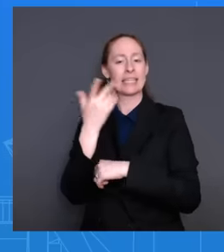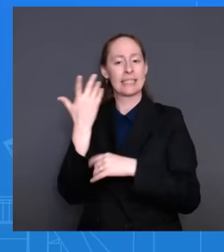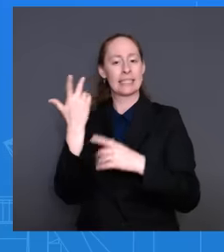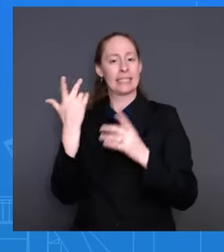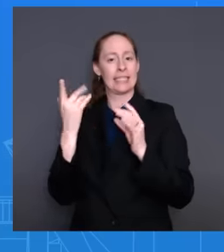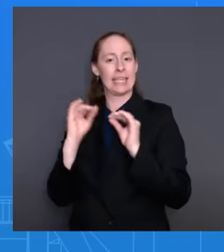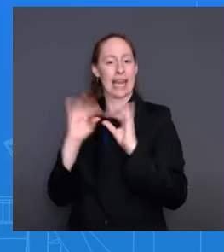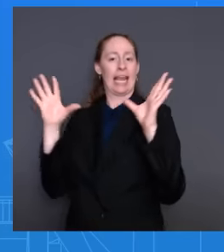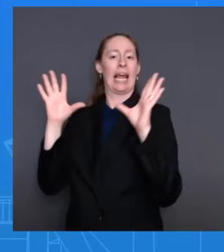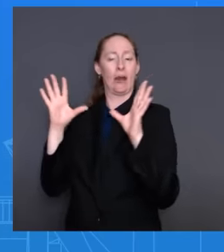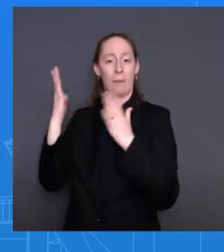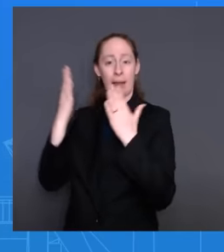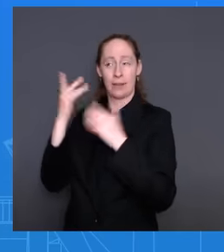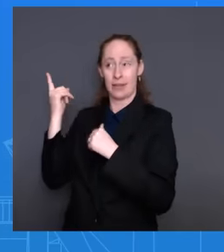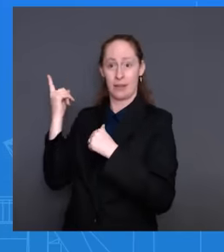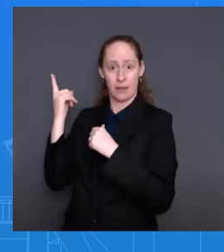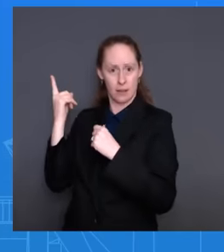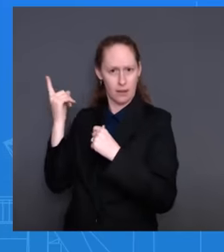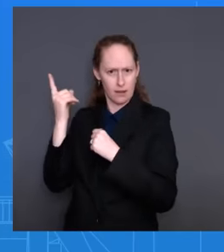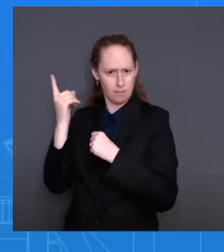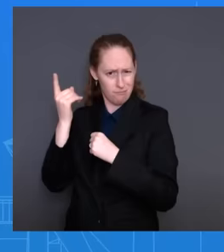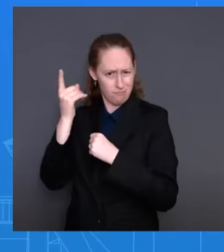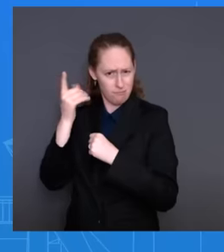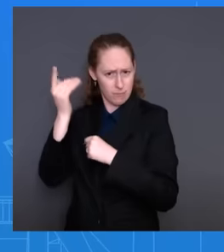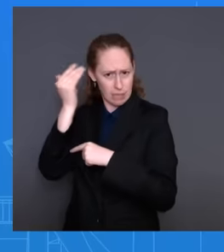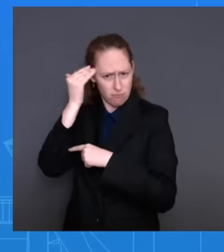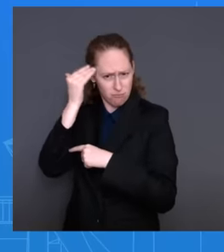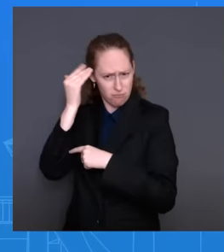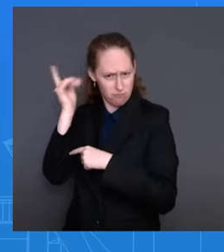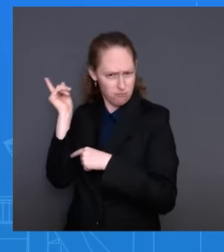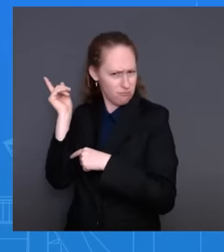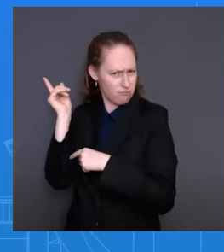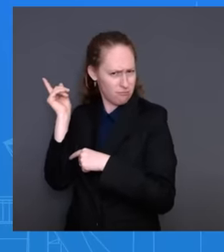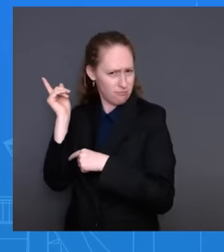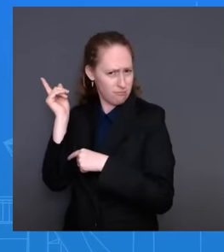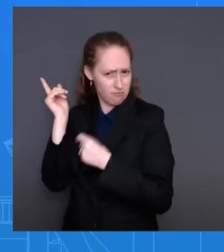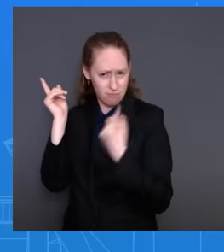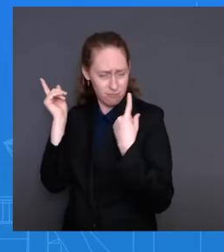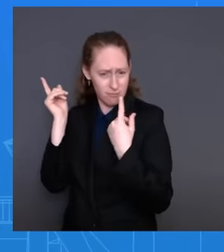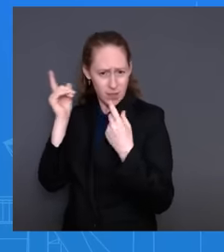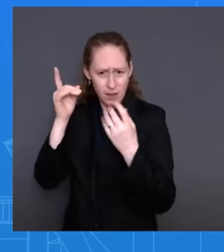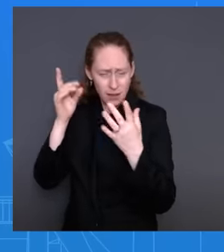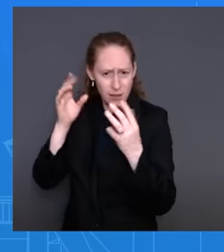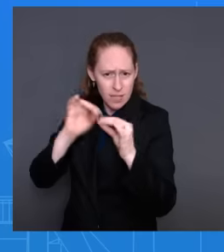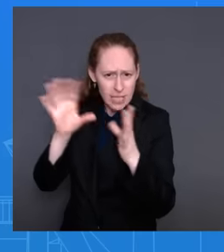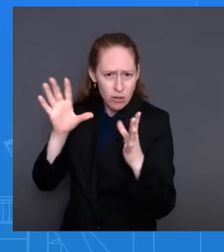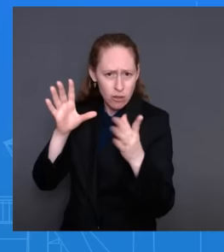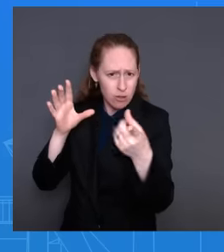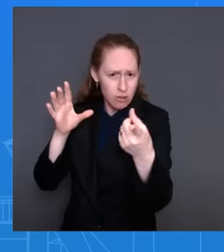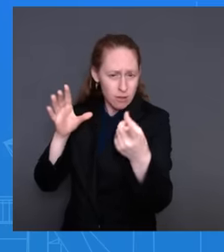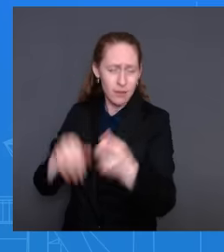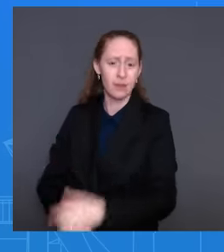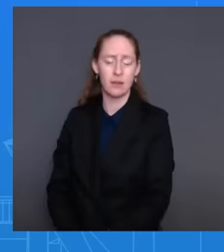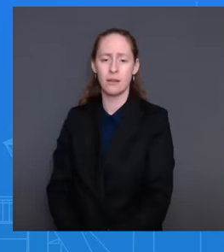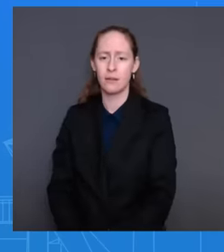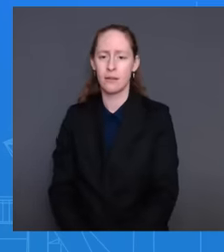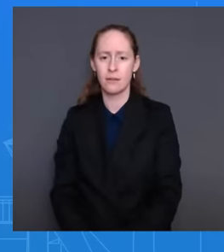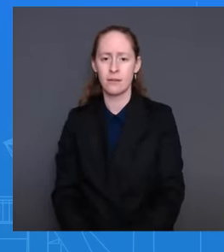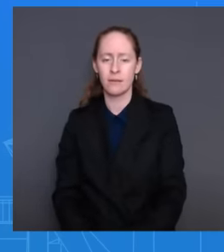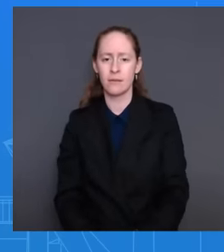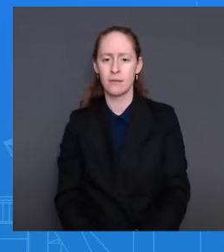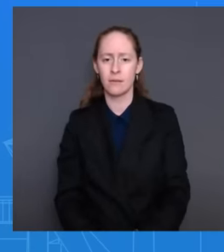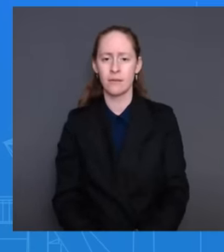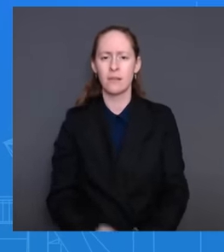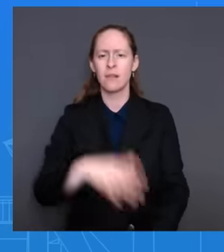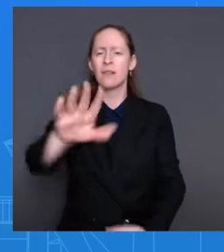ongoing commitment by the president to both train his focus on what is the most important thing for the economy and to communicate that as